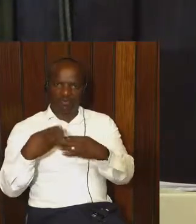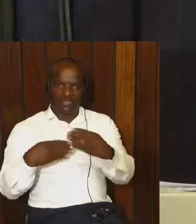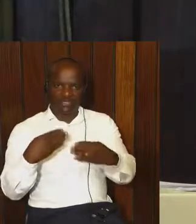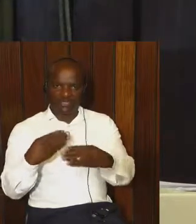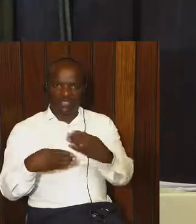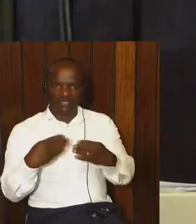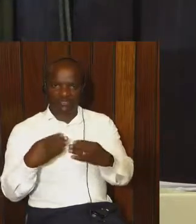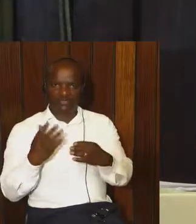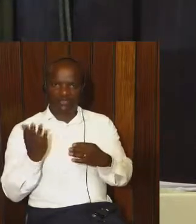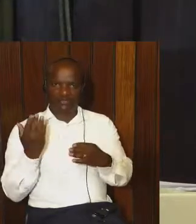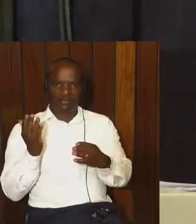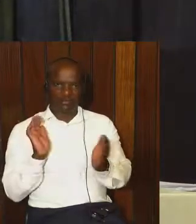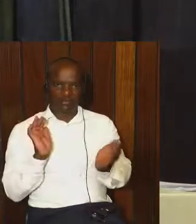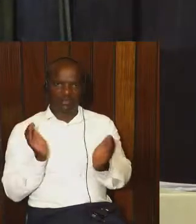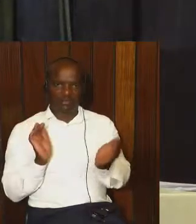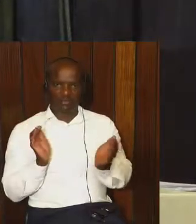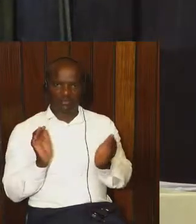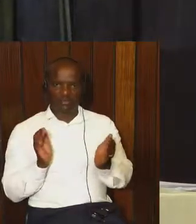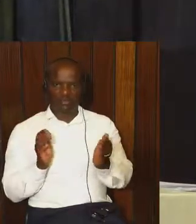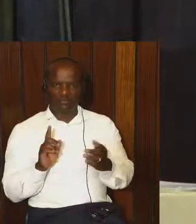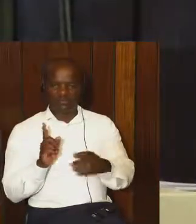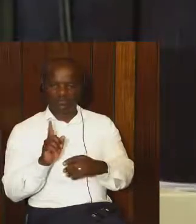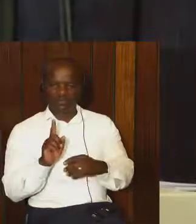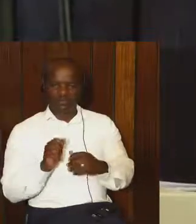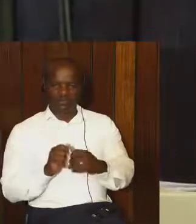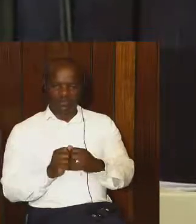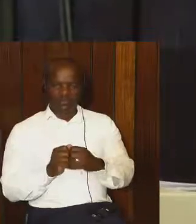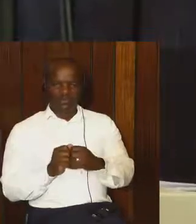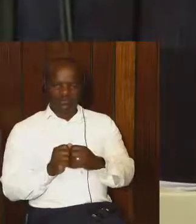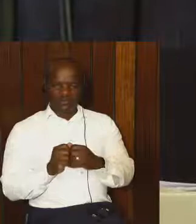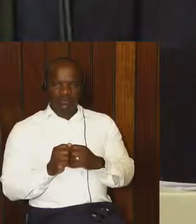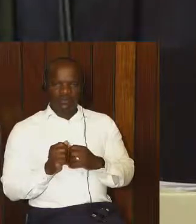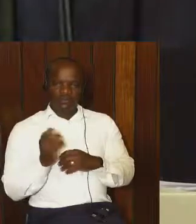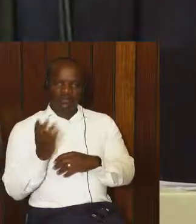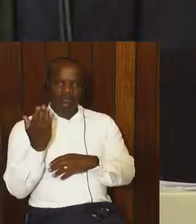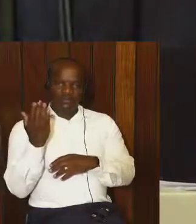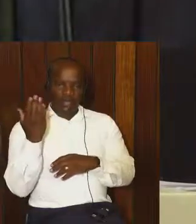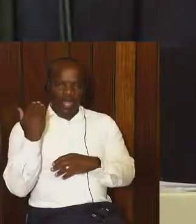was provided before? Because we were told in the process of